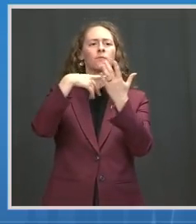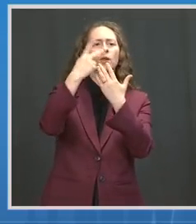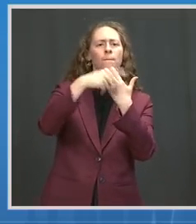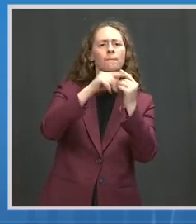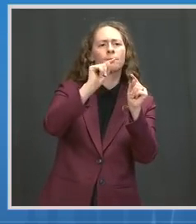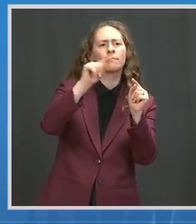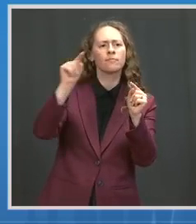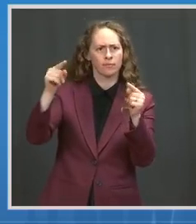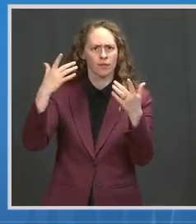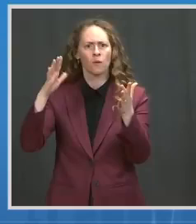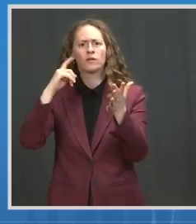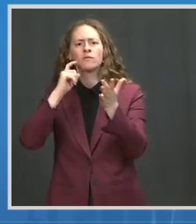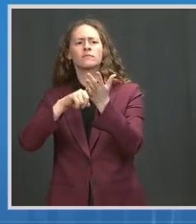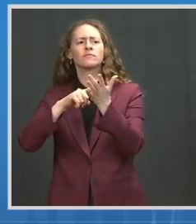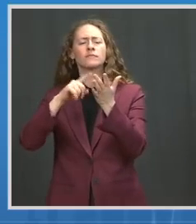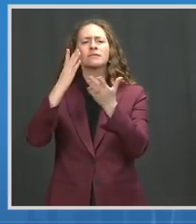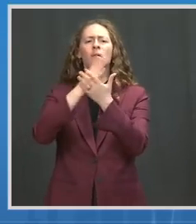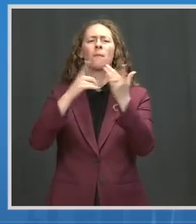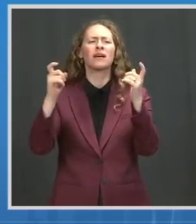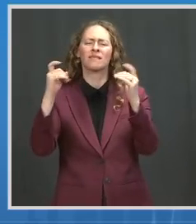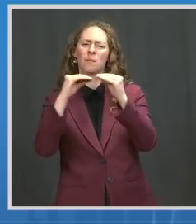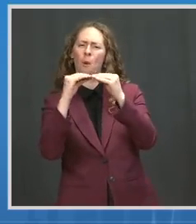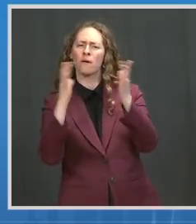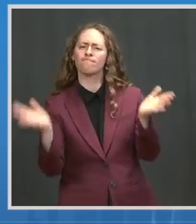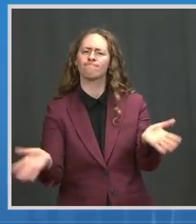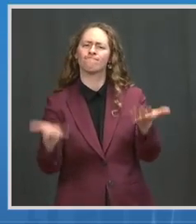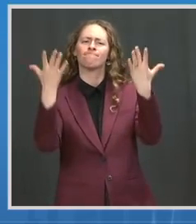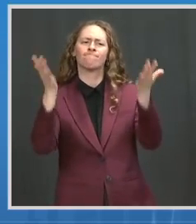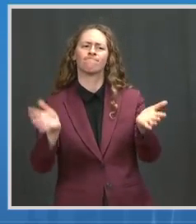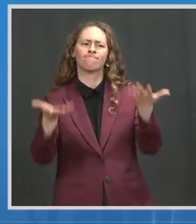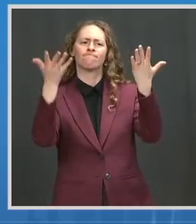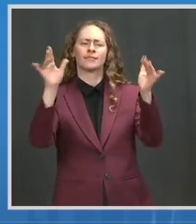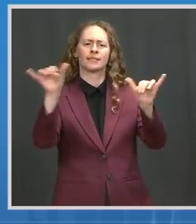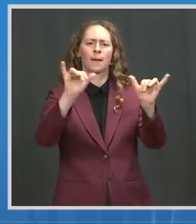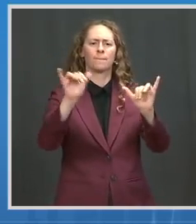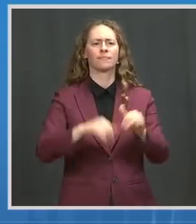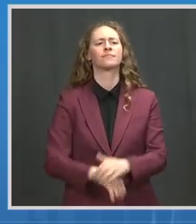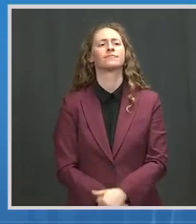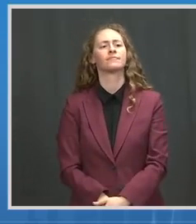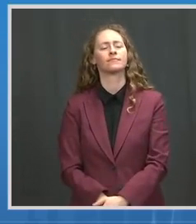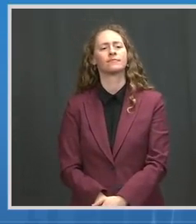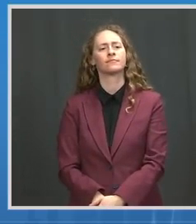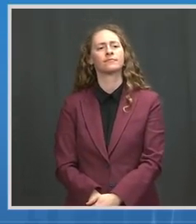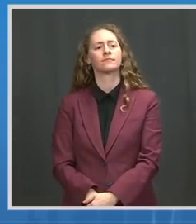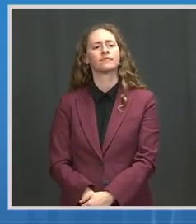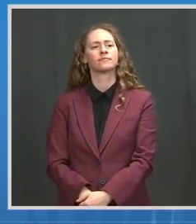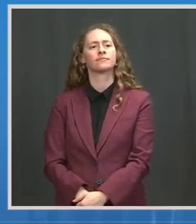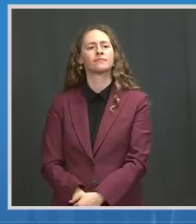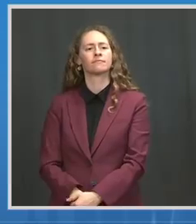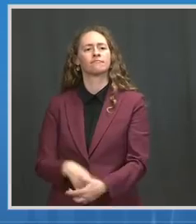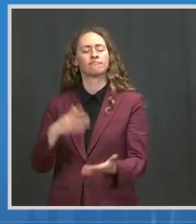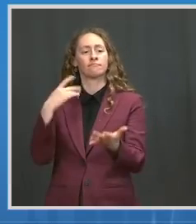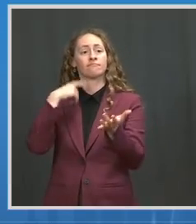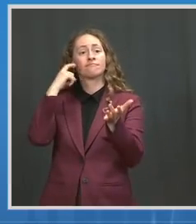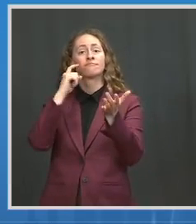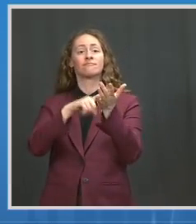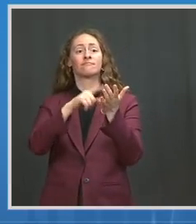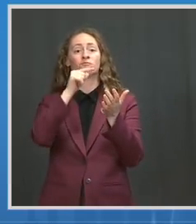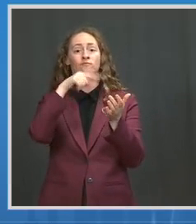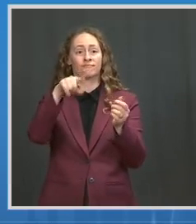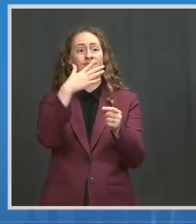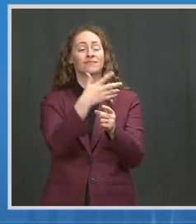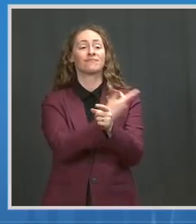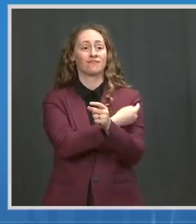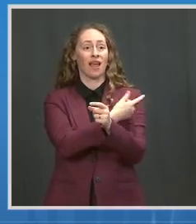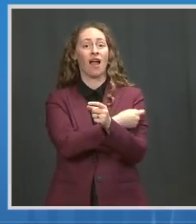the last 2 weeks, half of pharmacy doses have been administered to people of color. And our